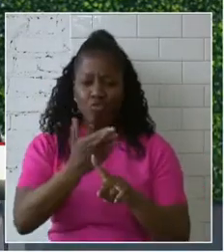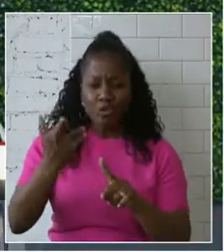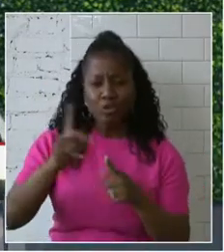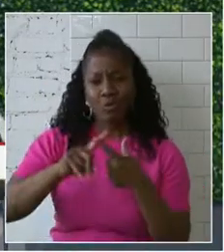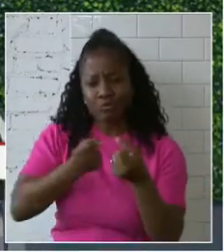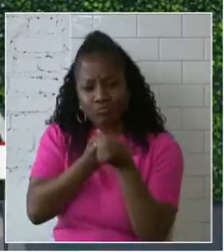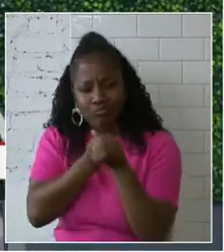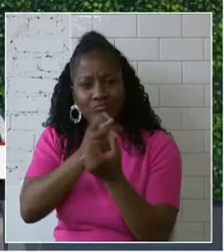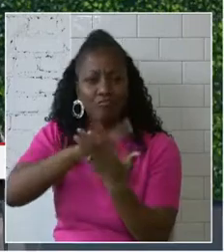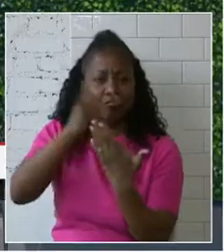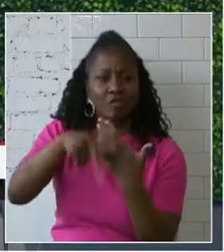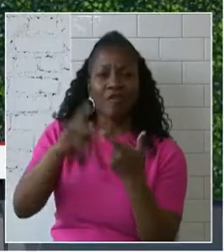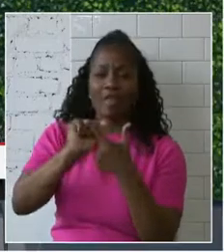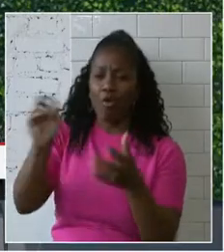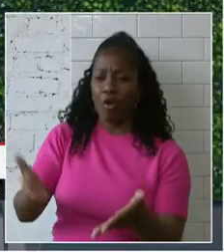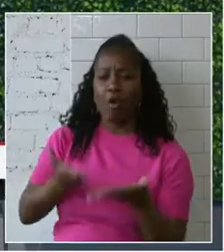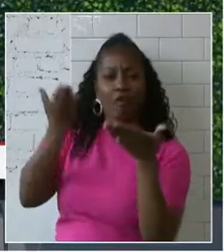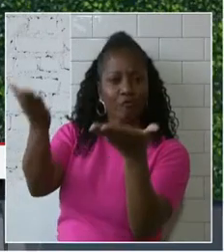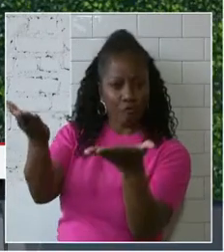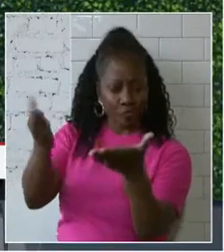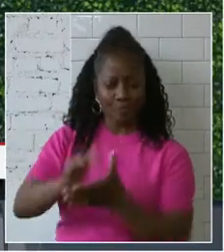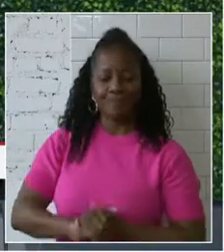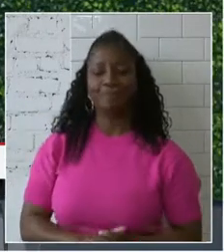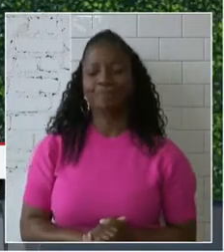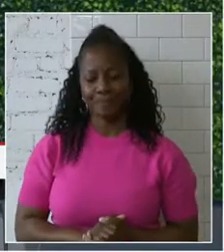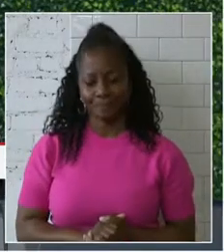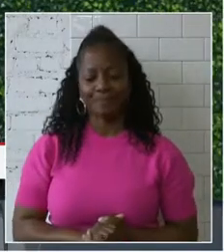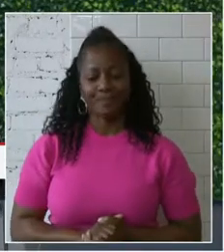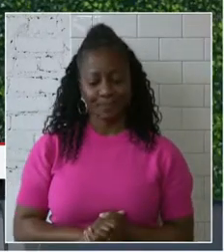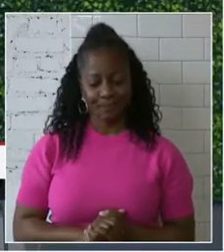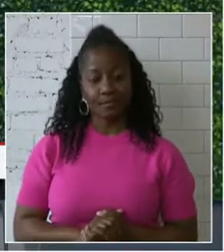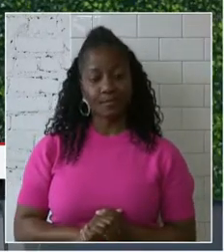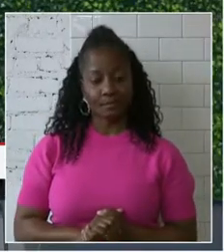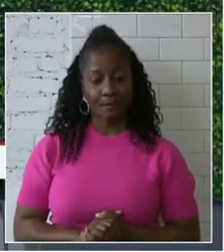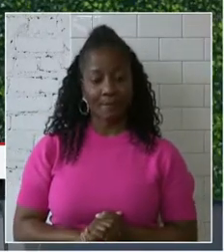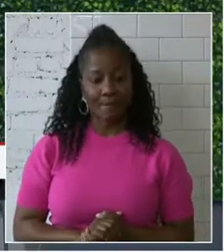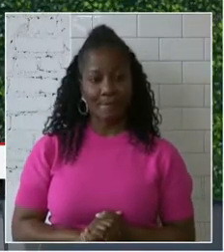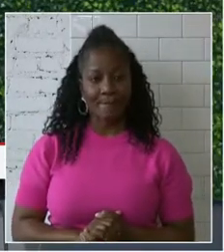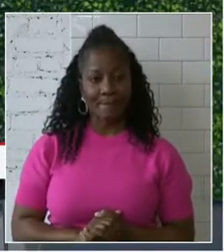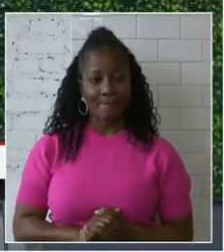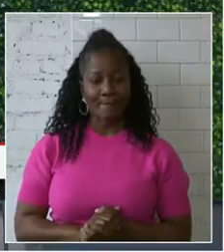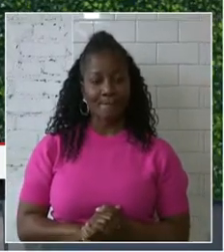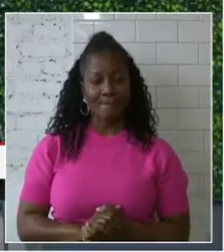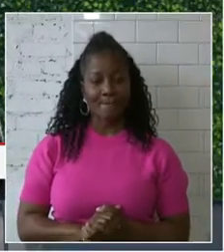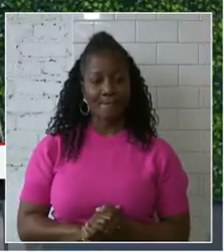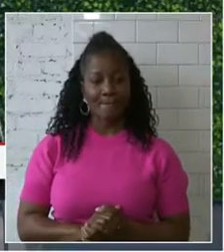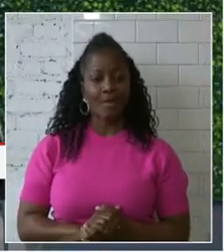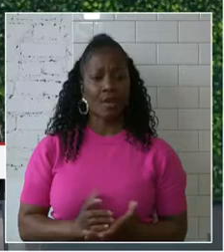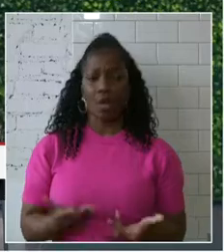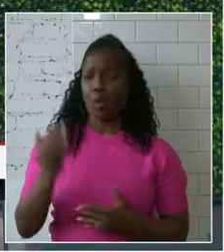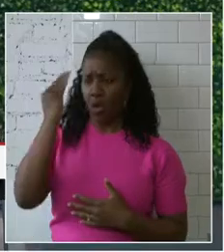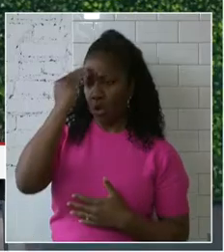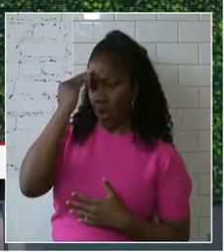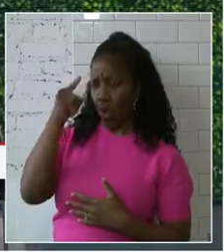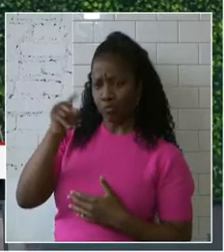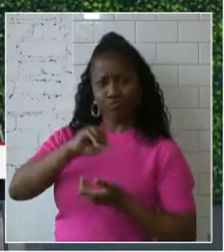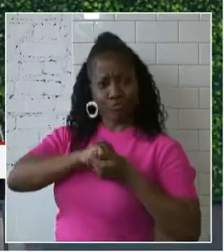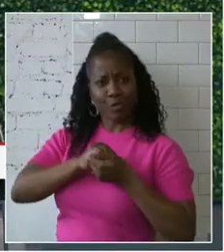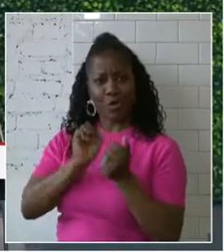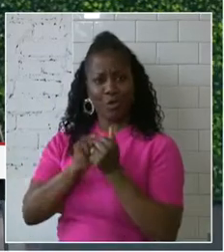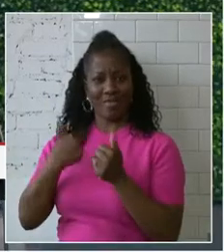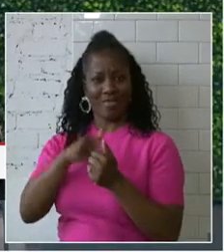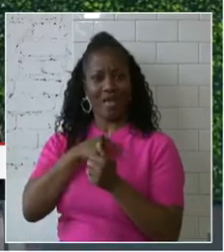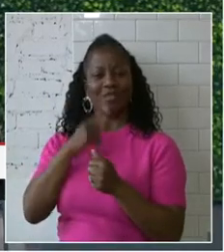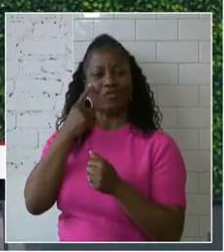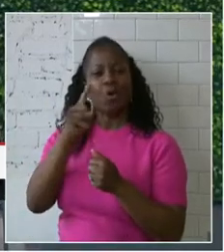programs and services that we offer. We know, too, that you partner with us at Anacostia and